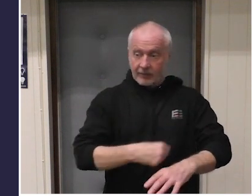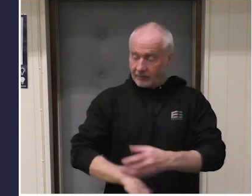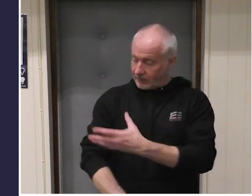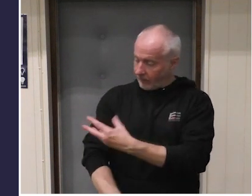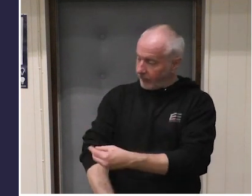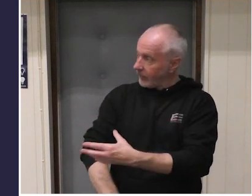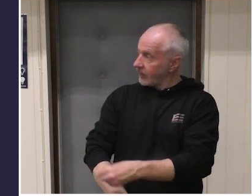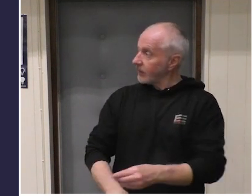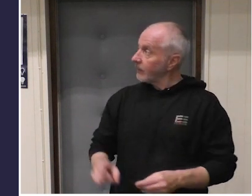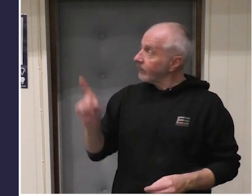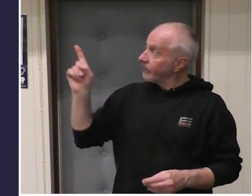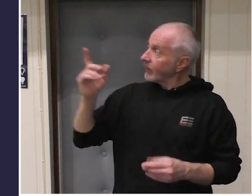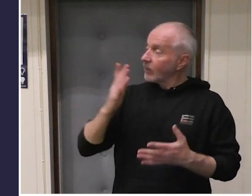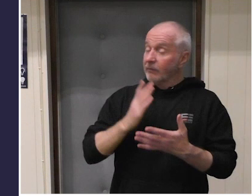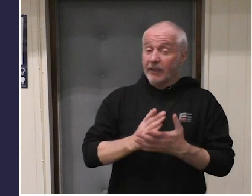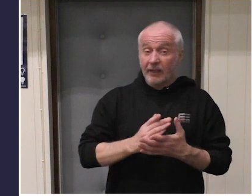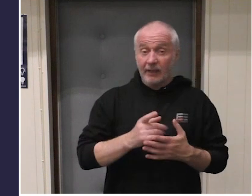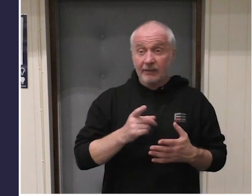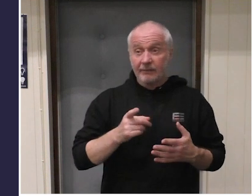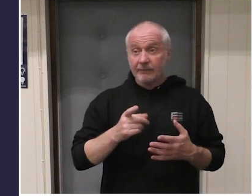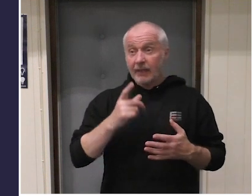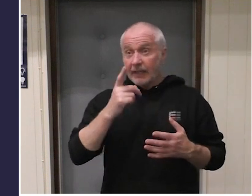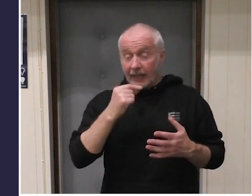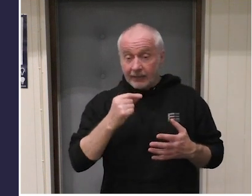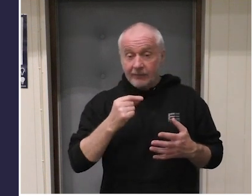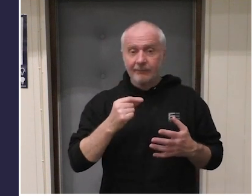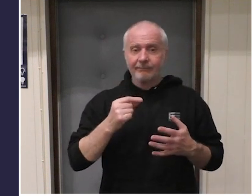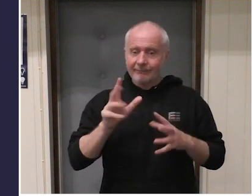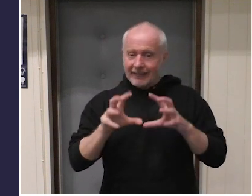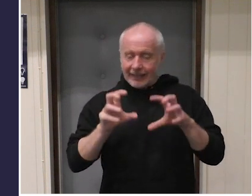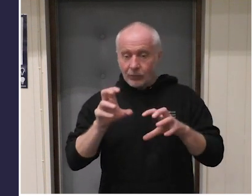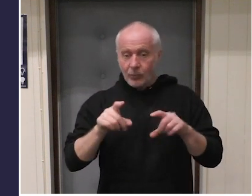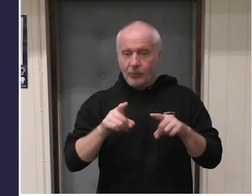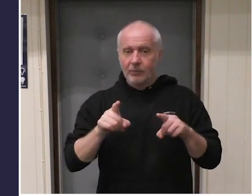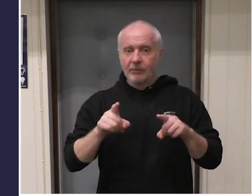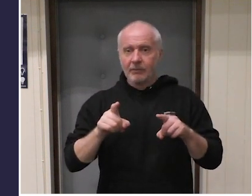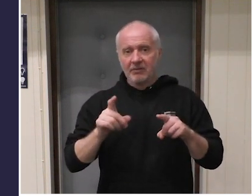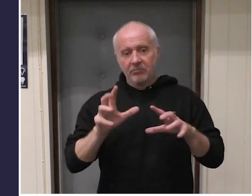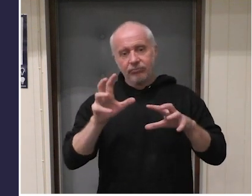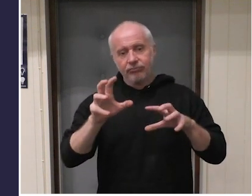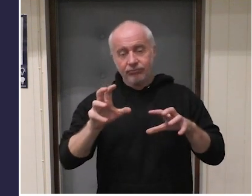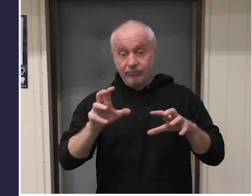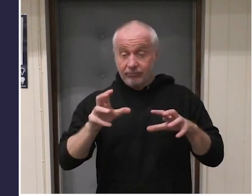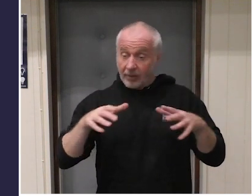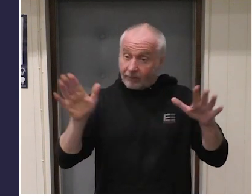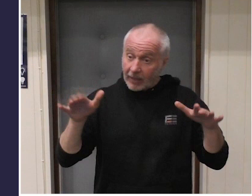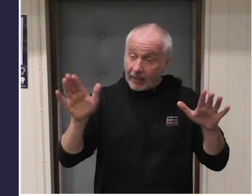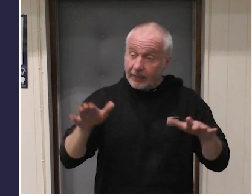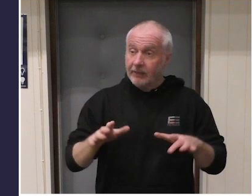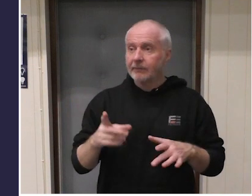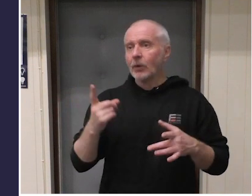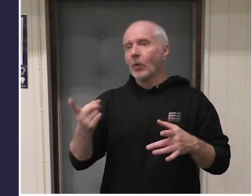is still out on whether Archaeopteryx could fly. And in fact, there's another idea that actually